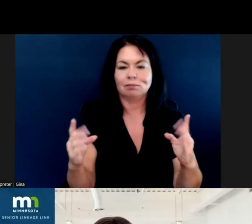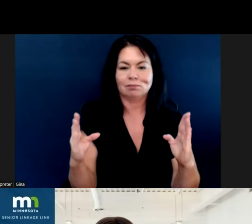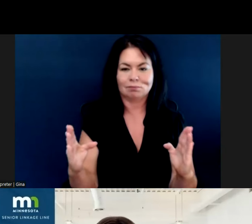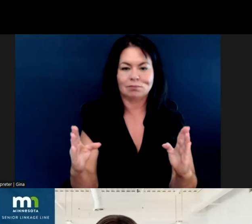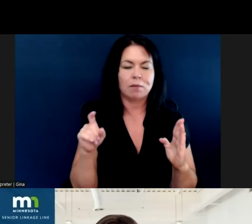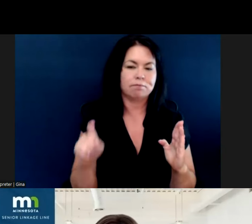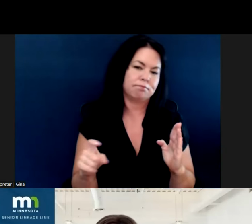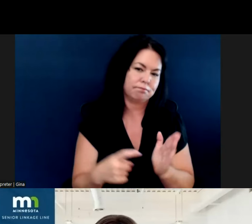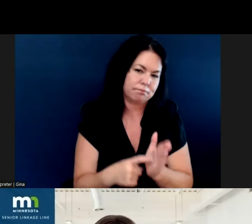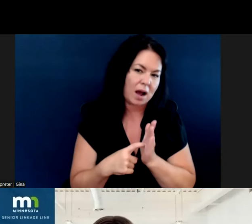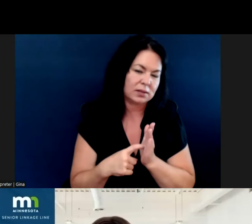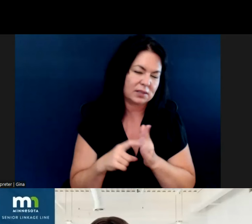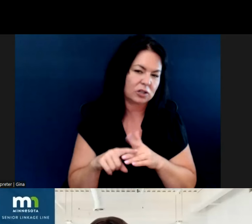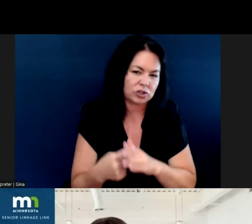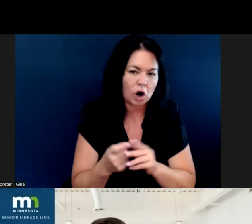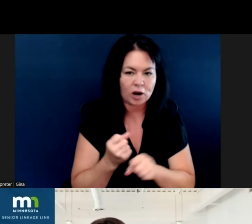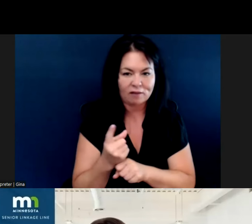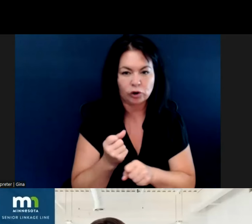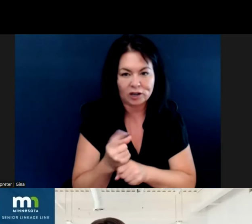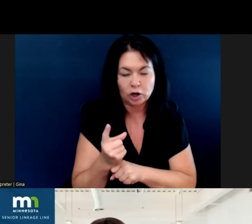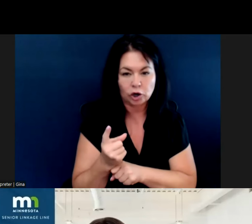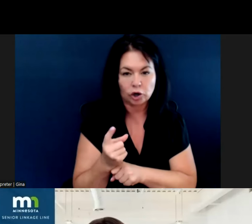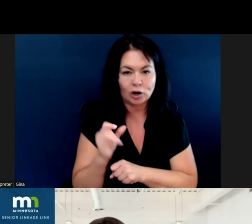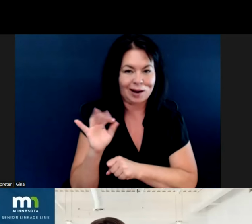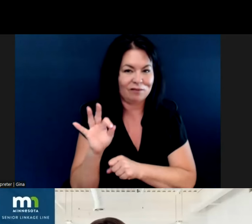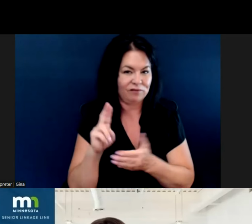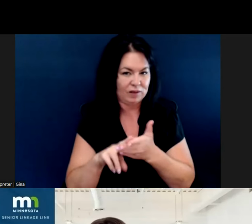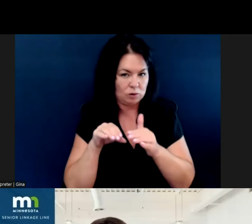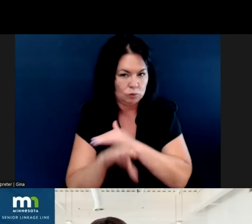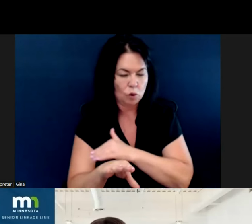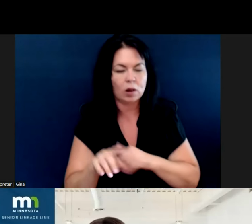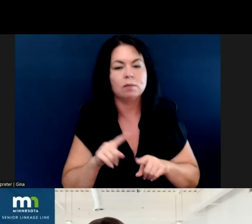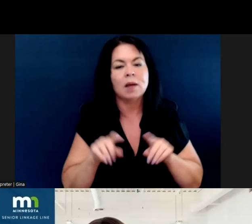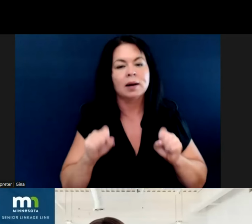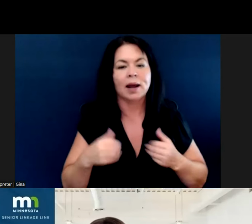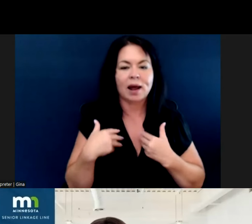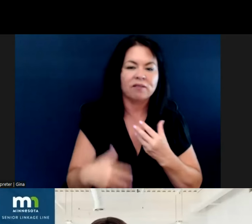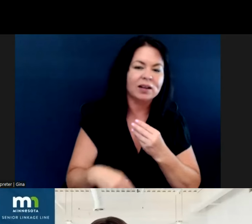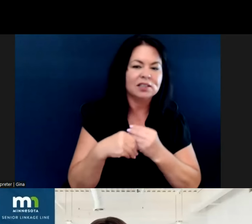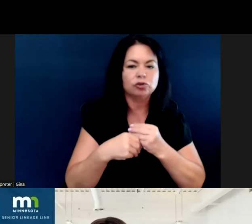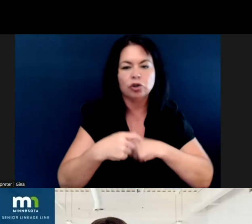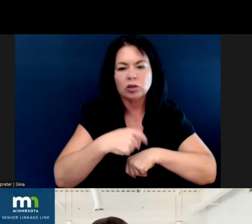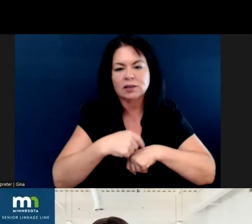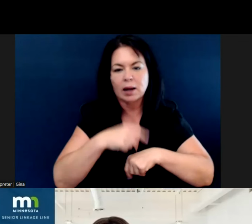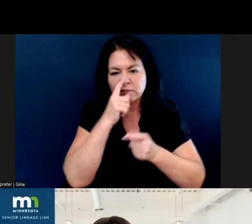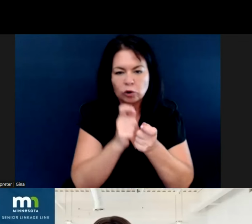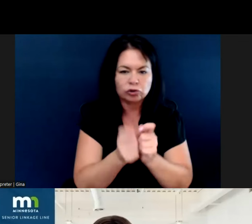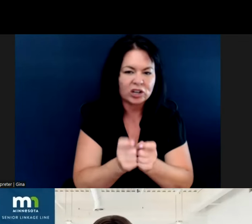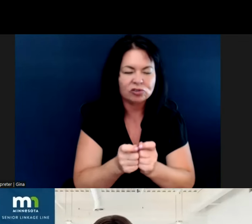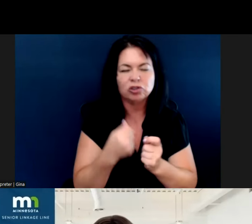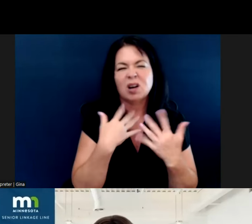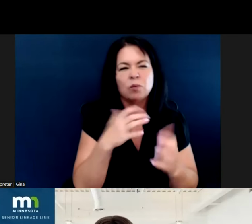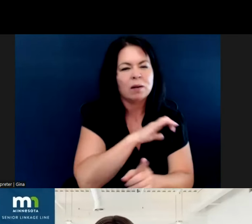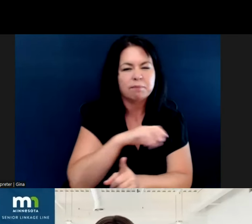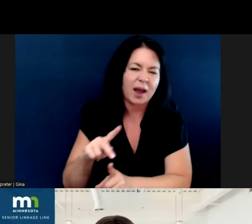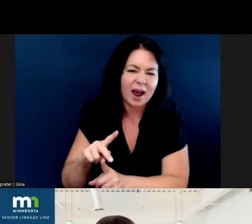Medicare Advantage plan, but you can have an additional period of time to make changes, either return to original Medicare